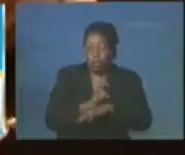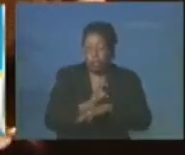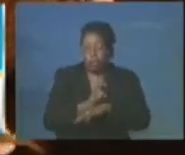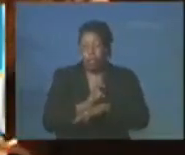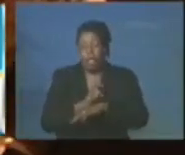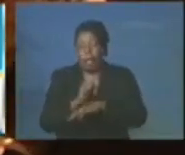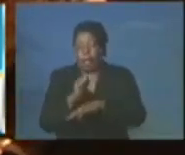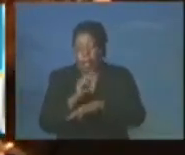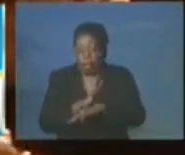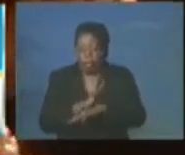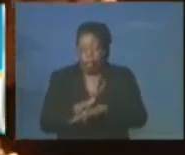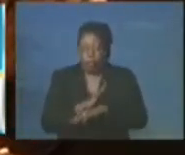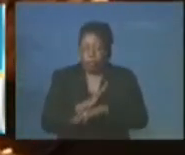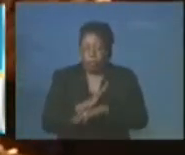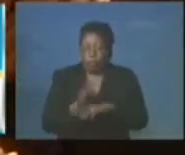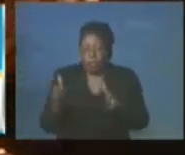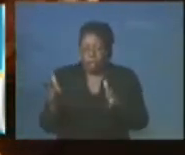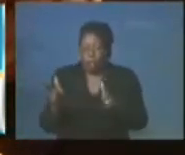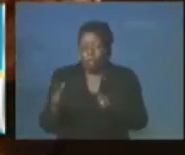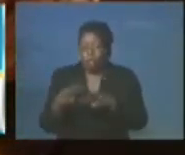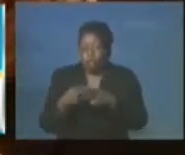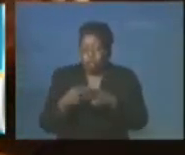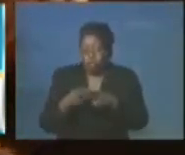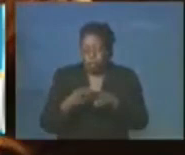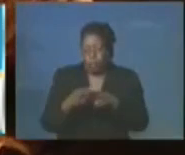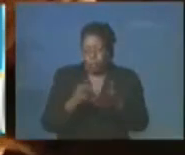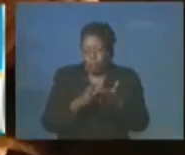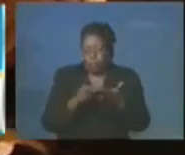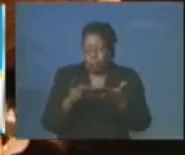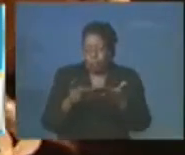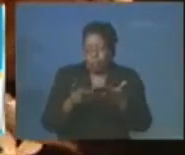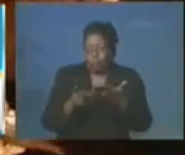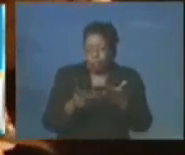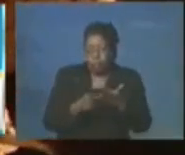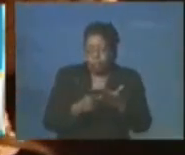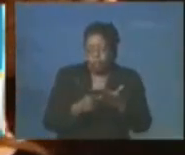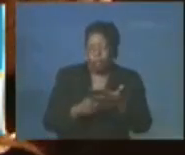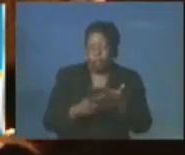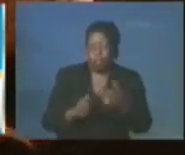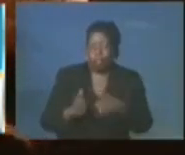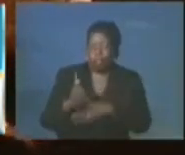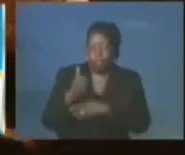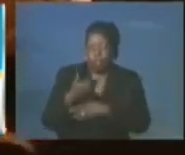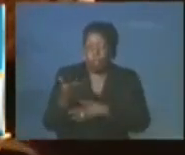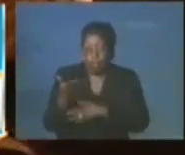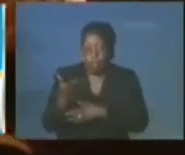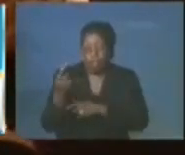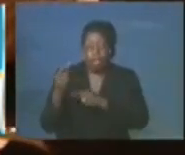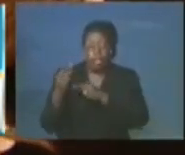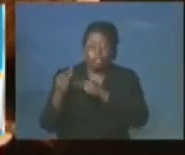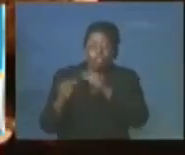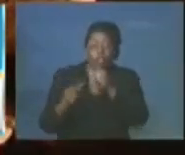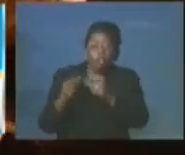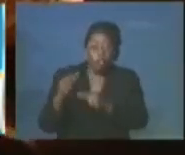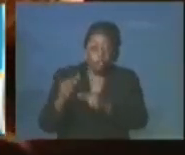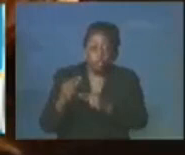in our short to medium term strategies in terms of boosting their generation capacity,